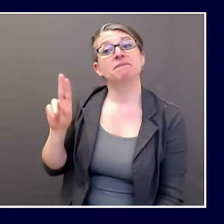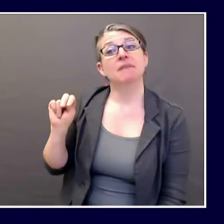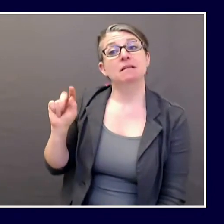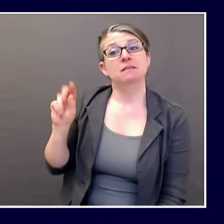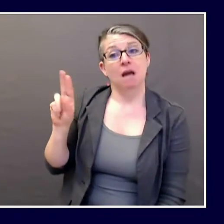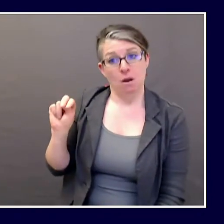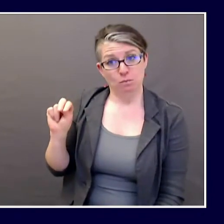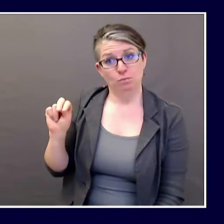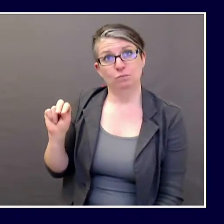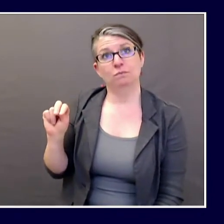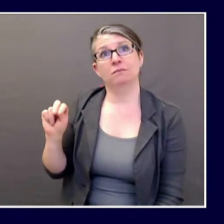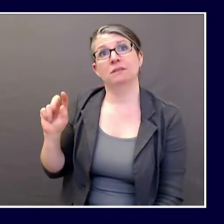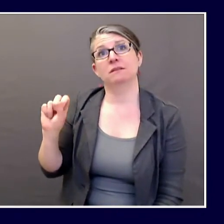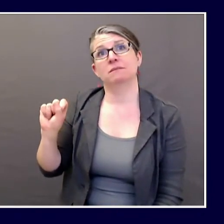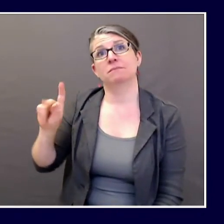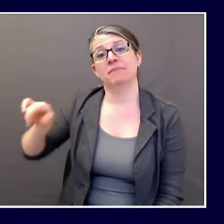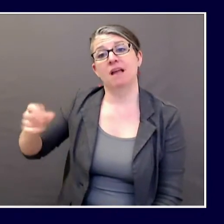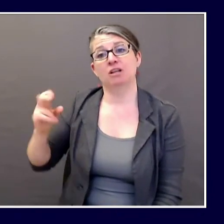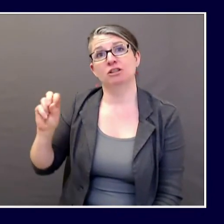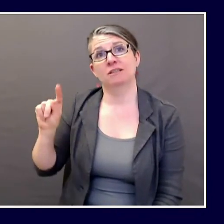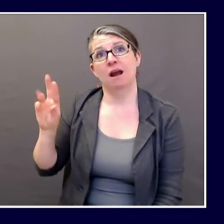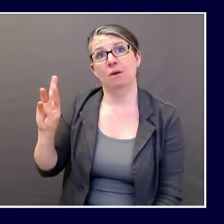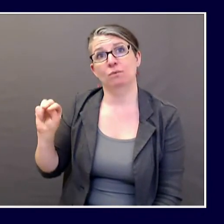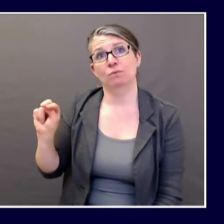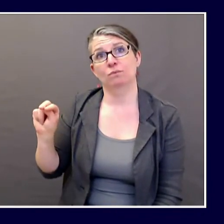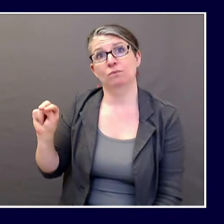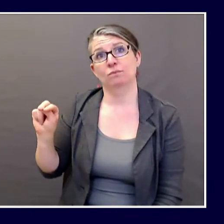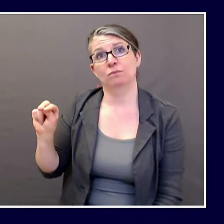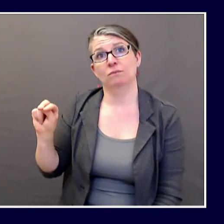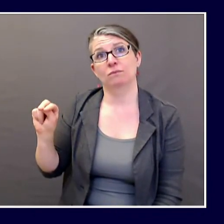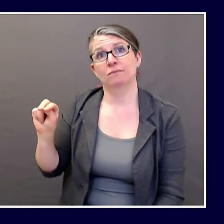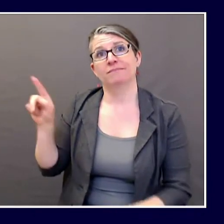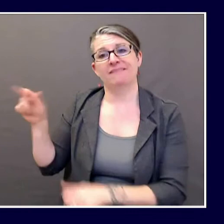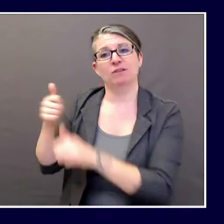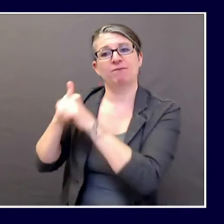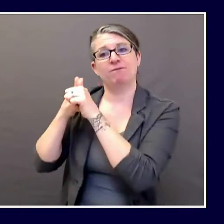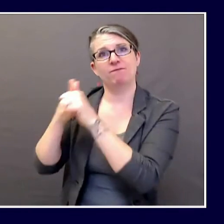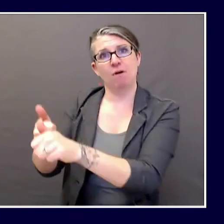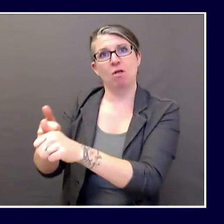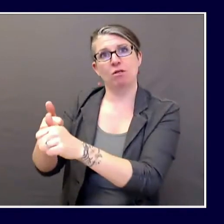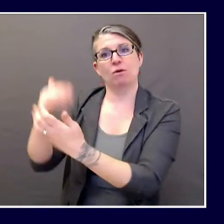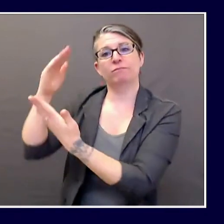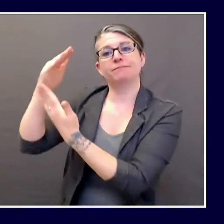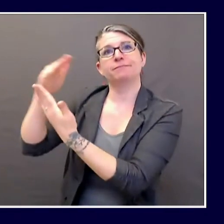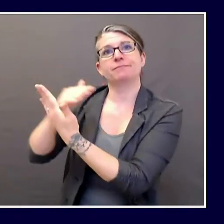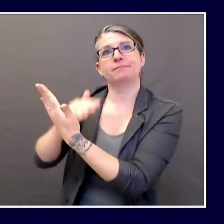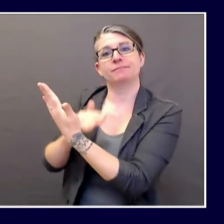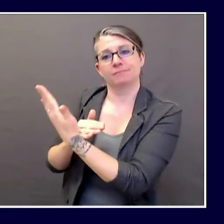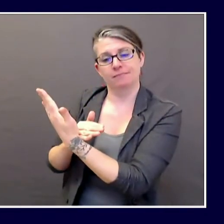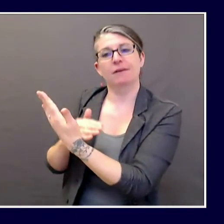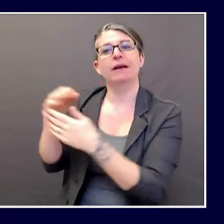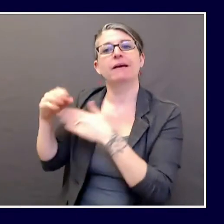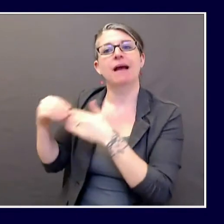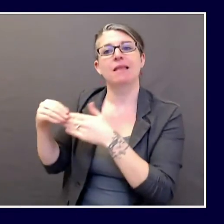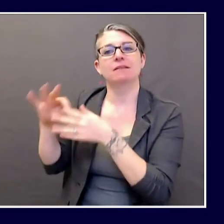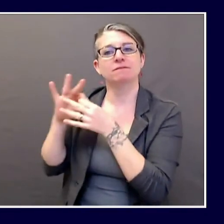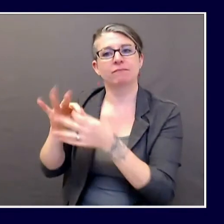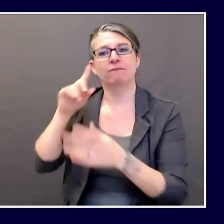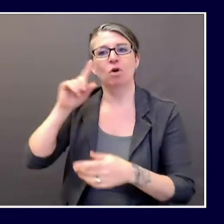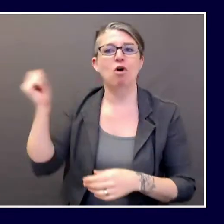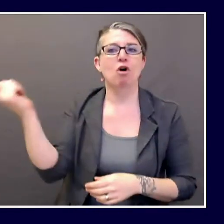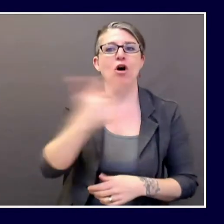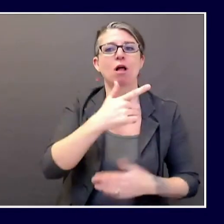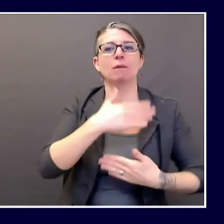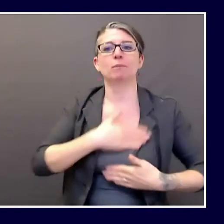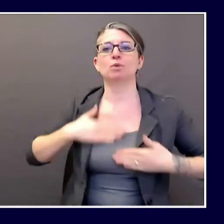park checklists rather than the more general ones. So yes, as it relates to May, they would be able to be at the 100% capacity given the outdoor